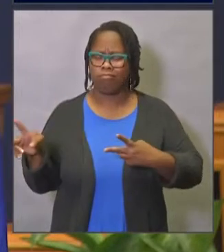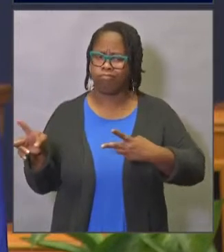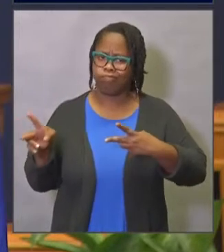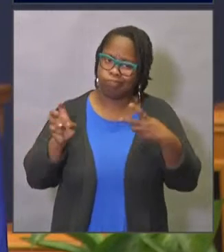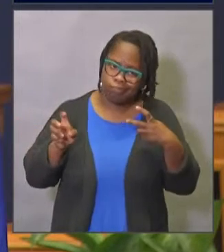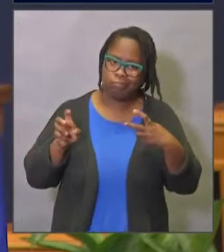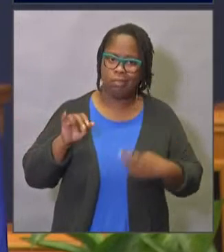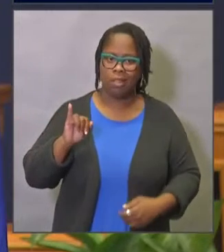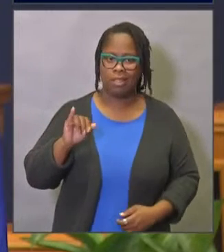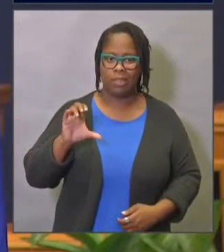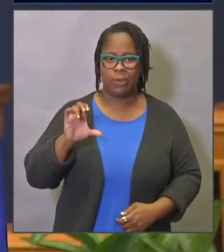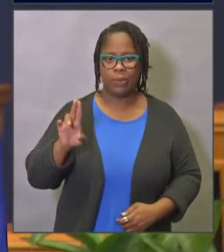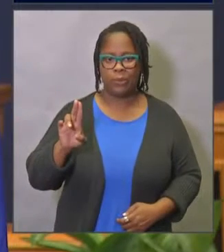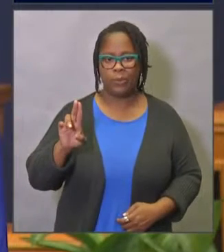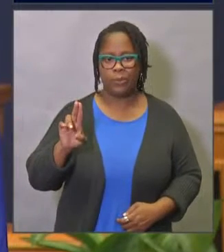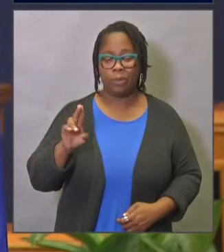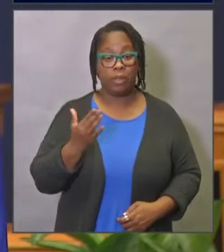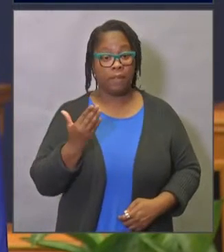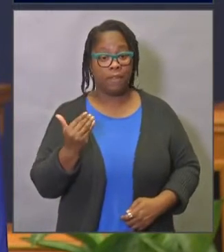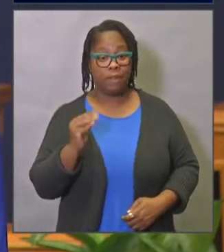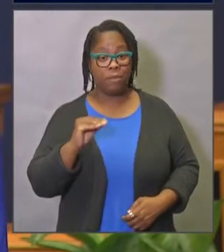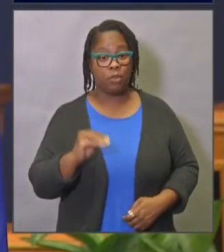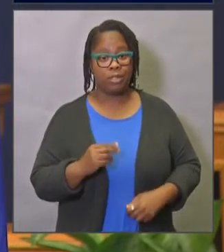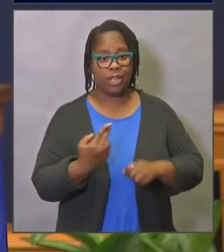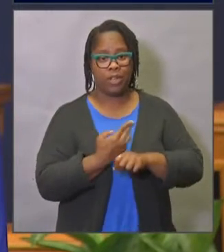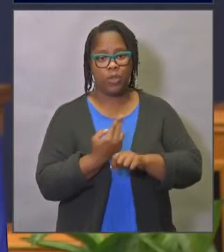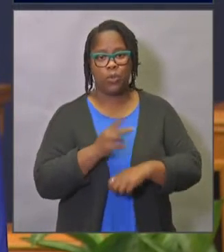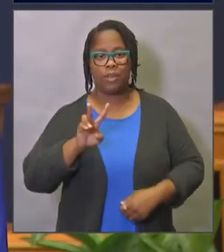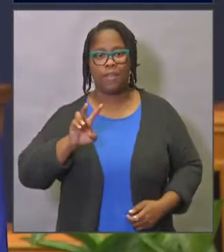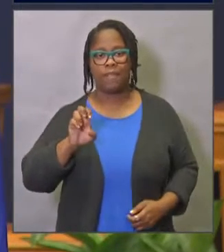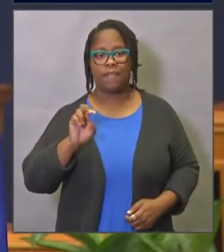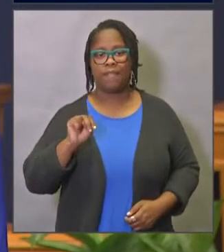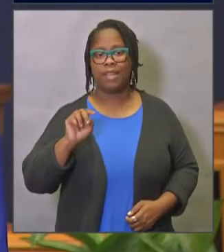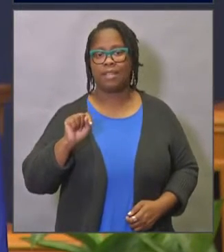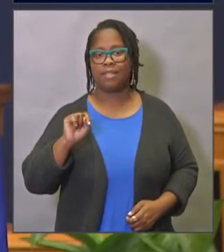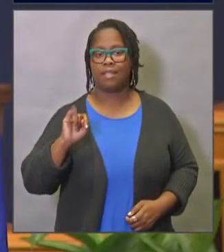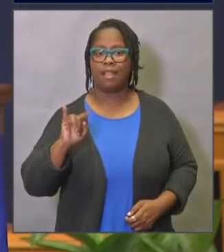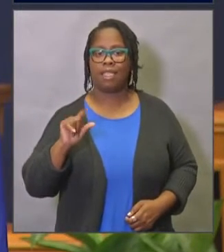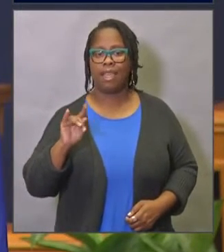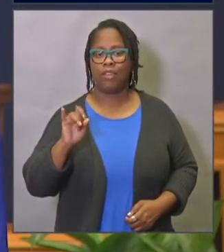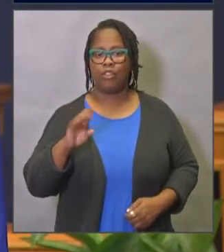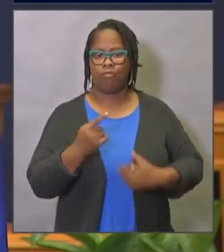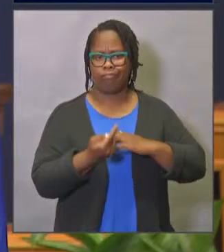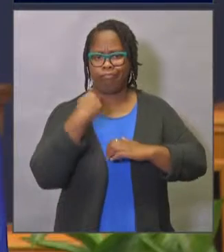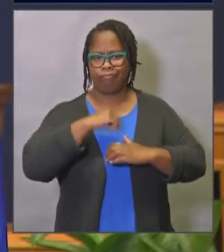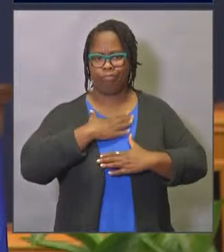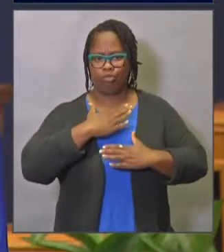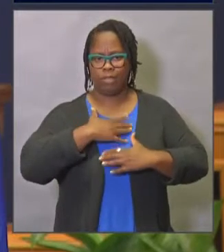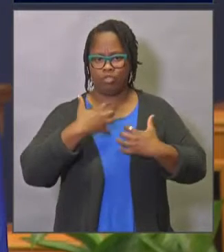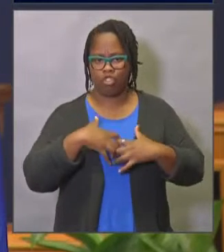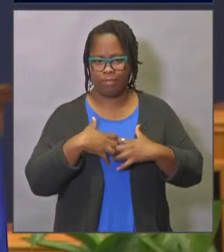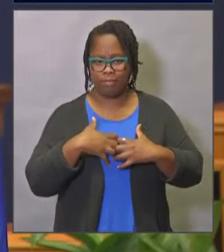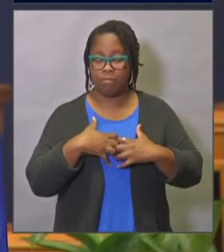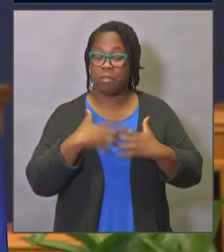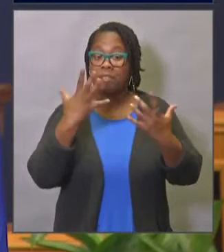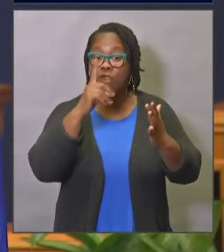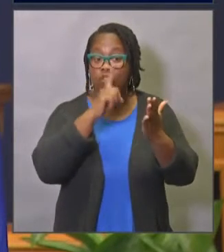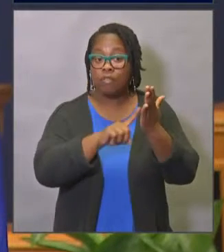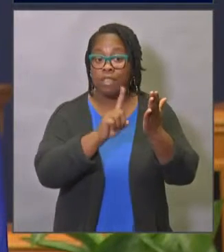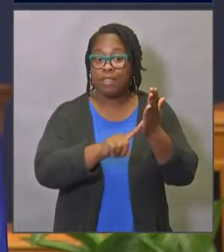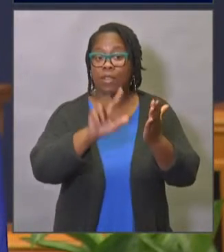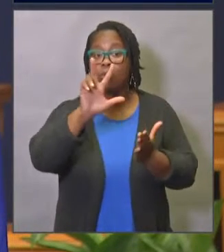ICU, and 15% are on ventilators. We've investigated now a total of